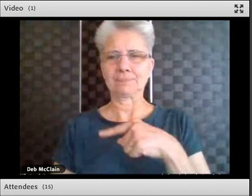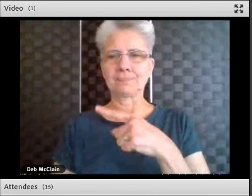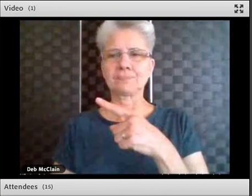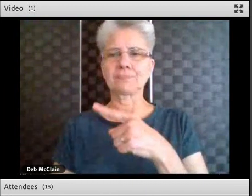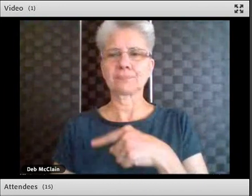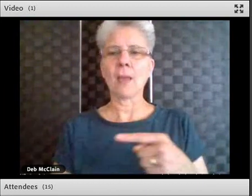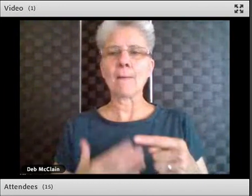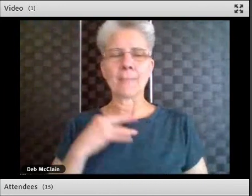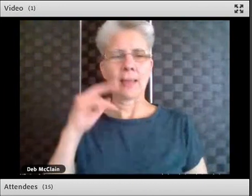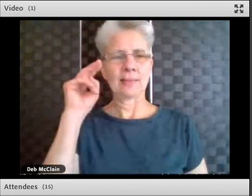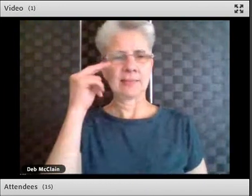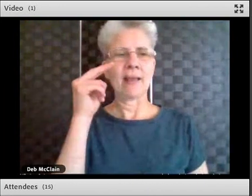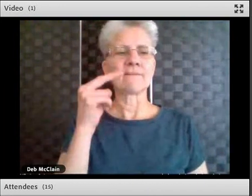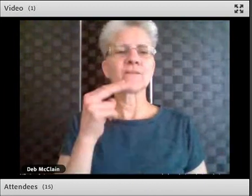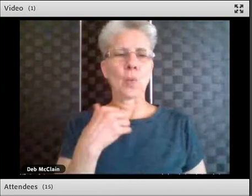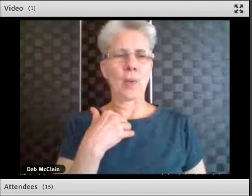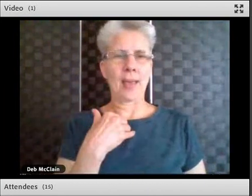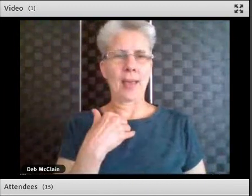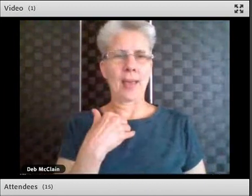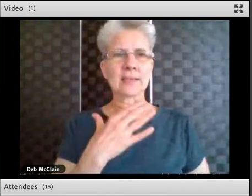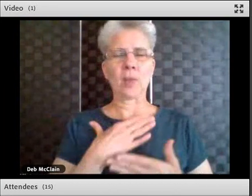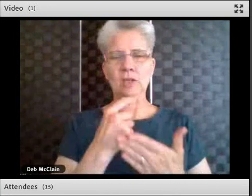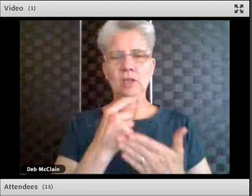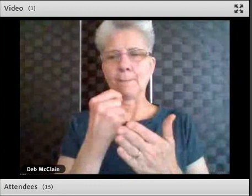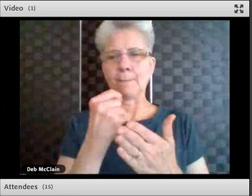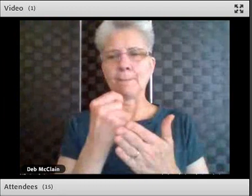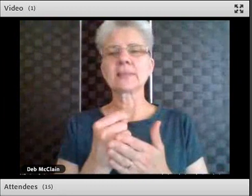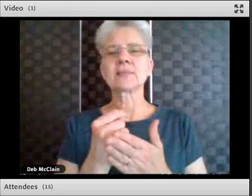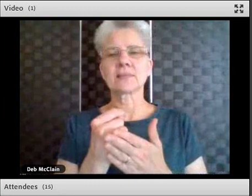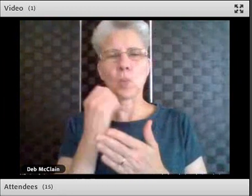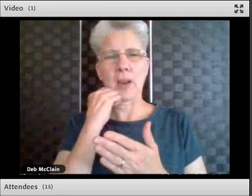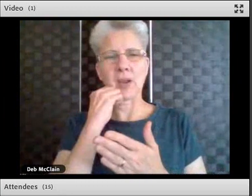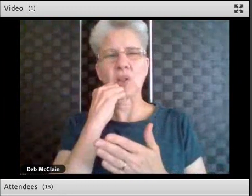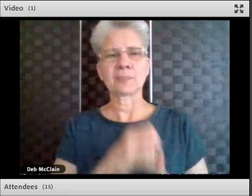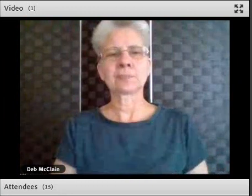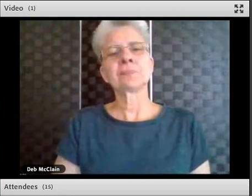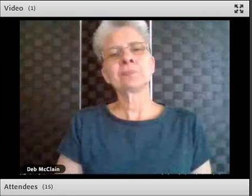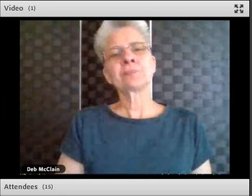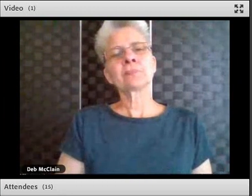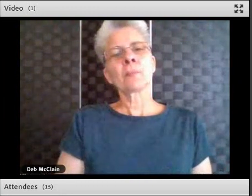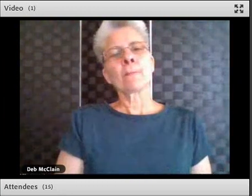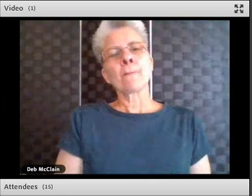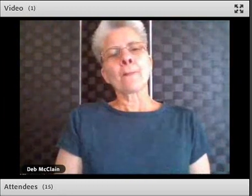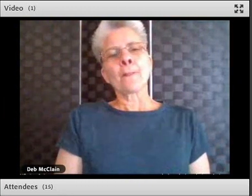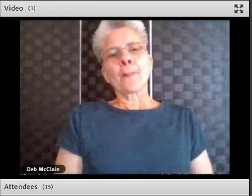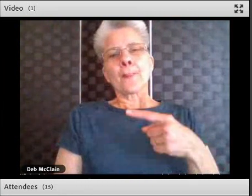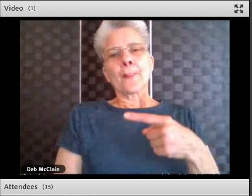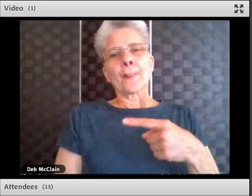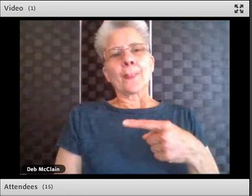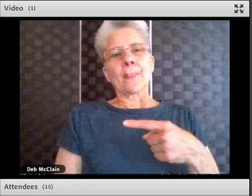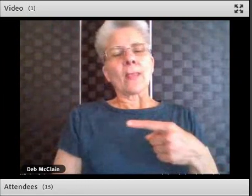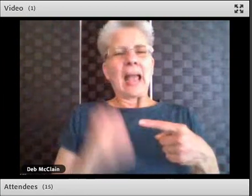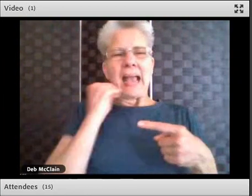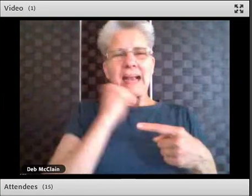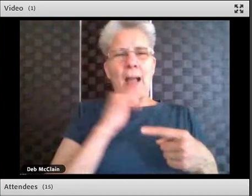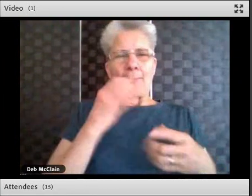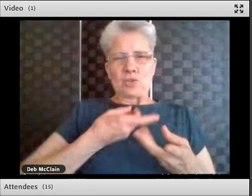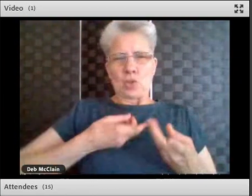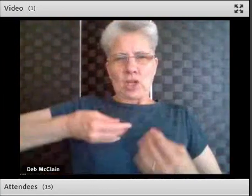My nephew undertakes breathing treatments, I would say, semi-regularly. Common circulatory